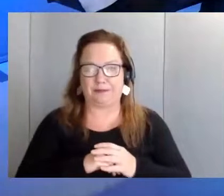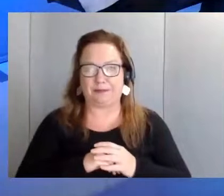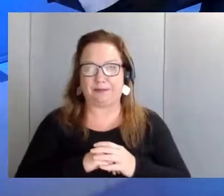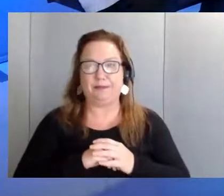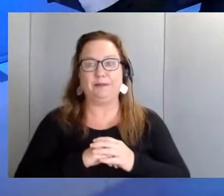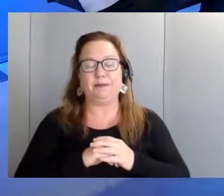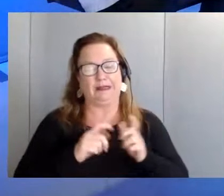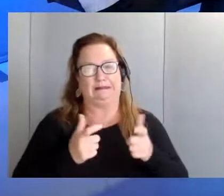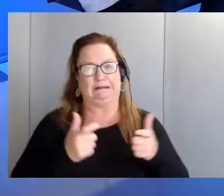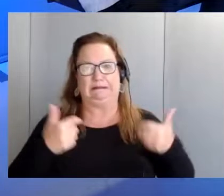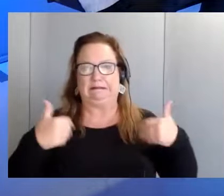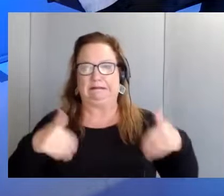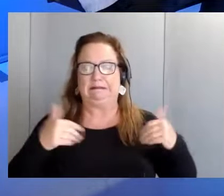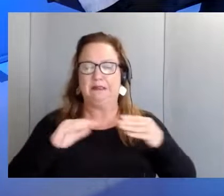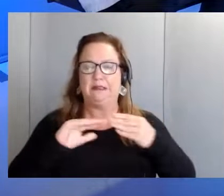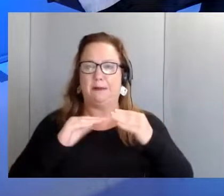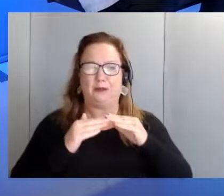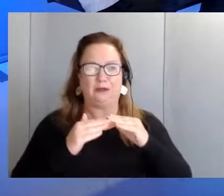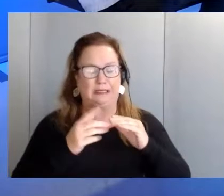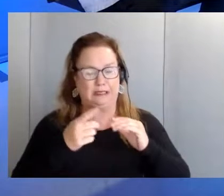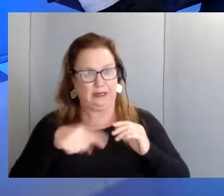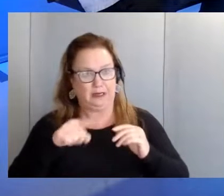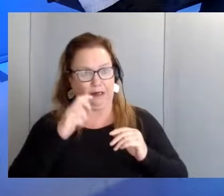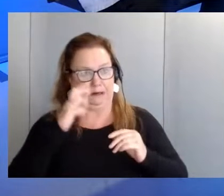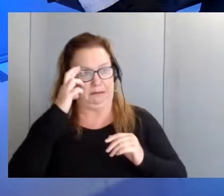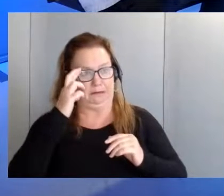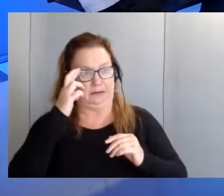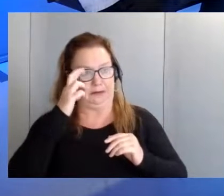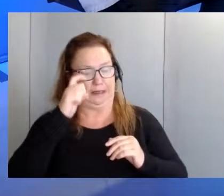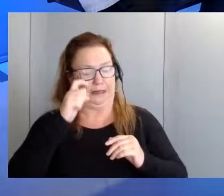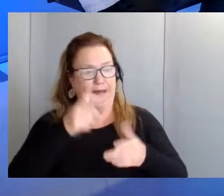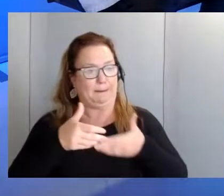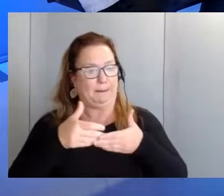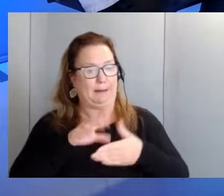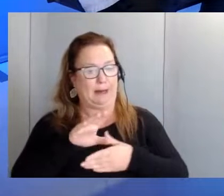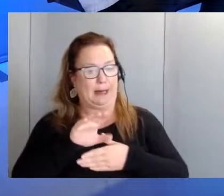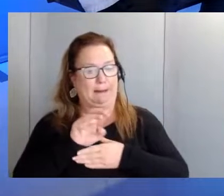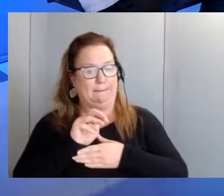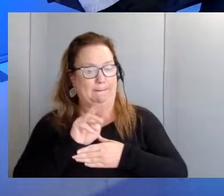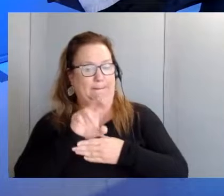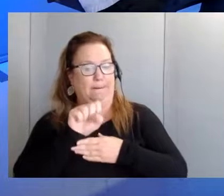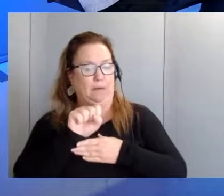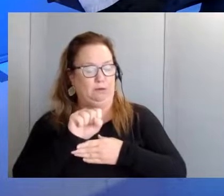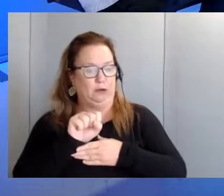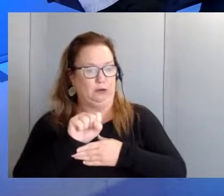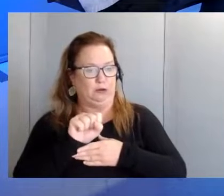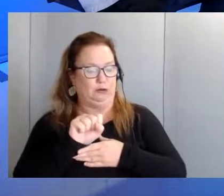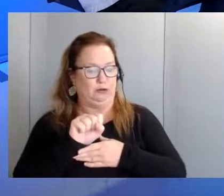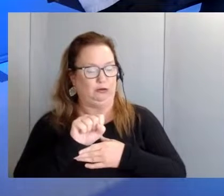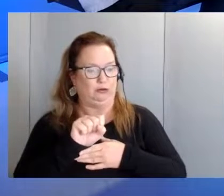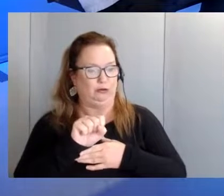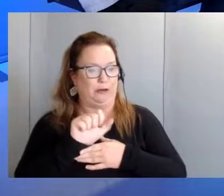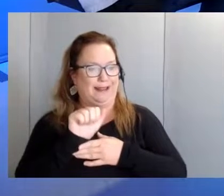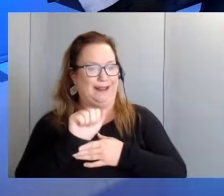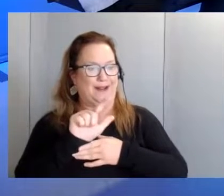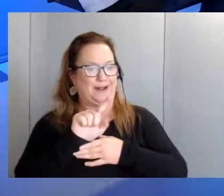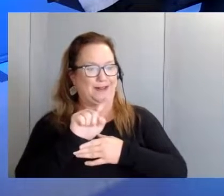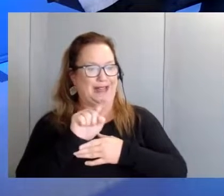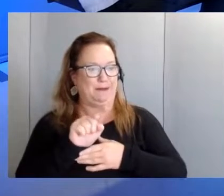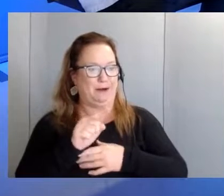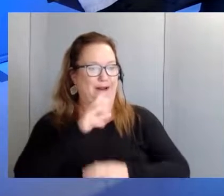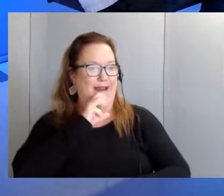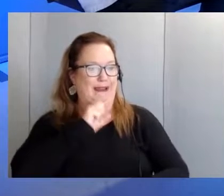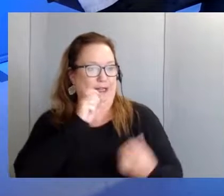big numbers. Is this because, doctor, that baby boomers have come to kind of that Alzheimer's age, Dr.